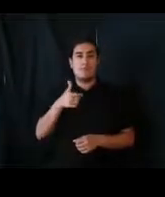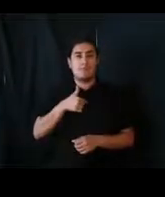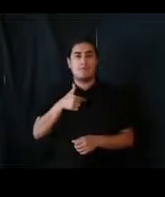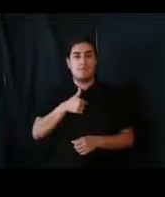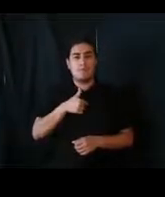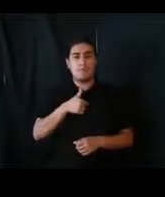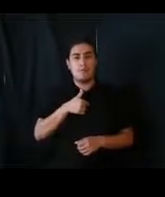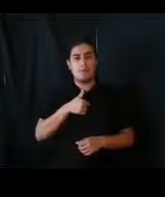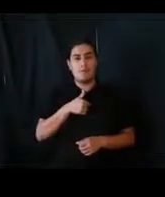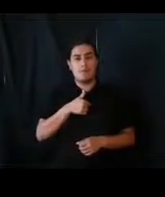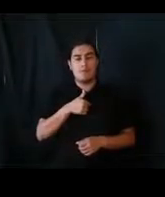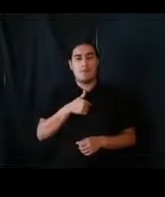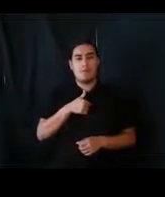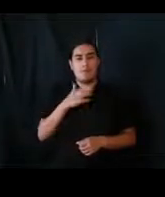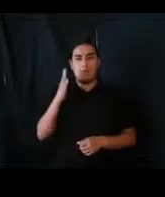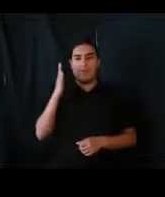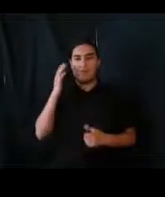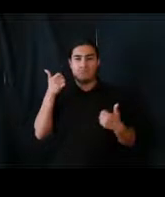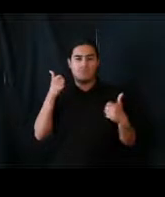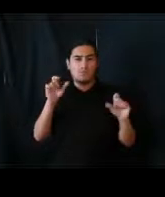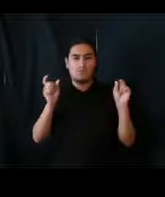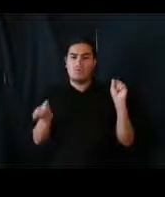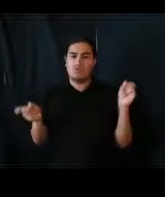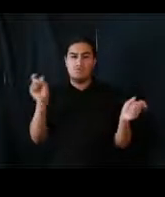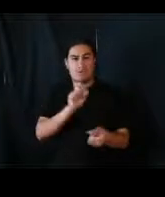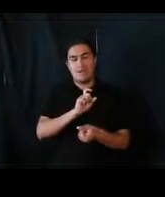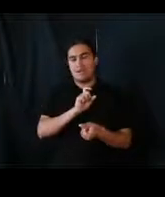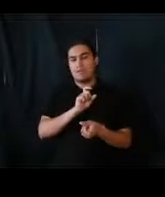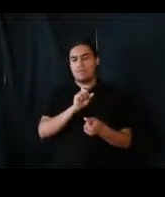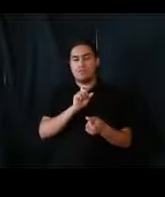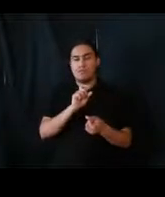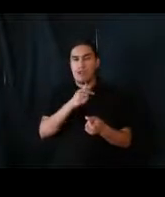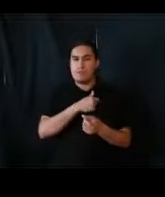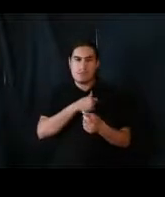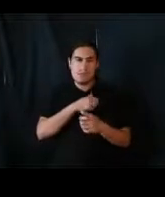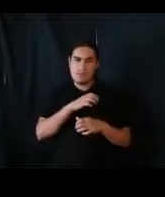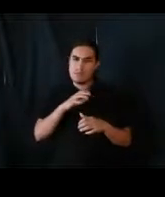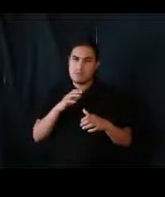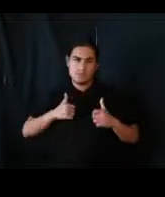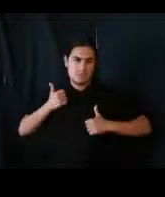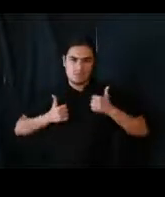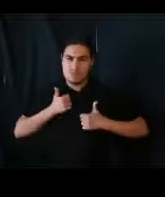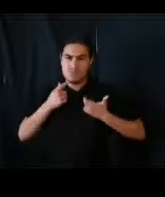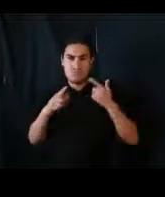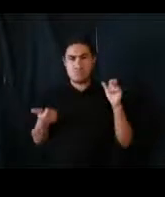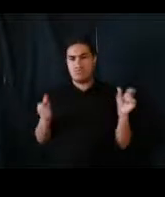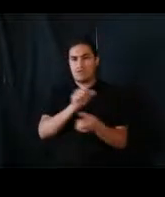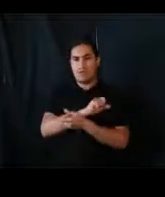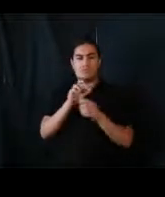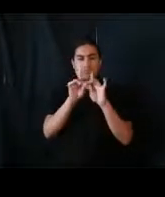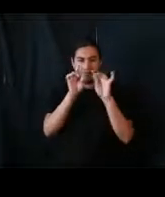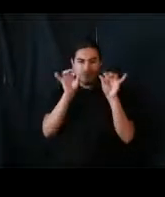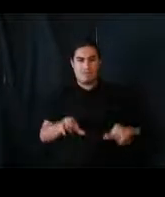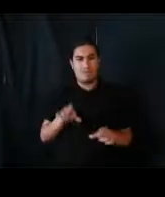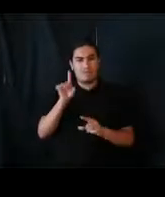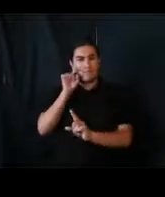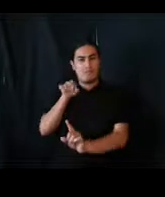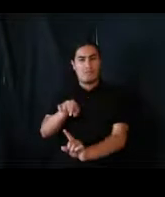on trying to change the dynamics of how could we move from just reducing some